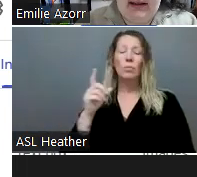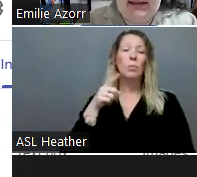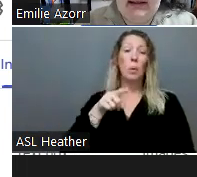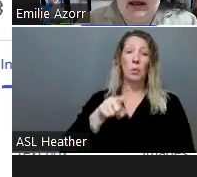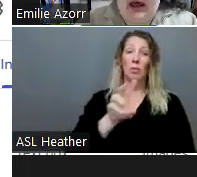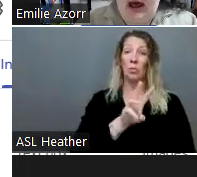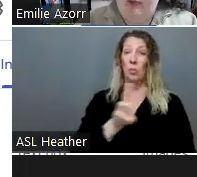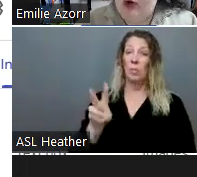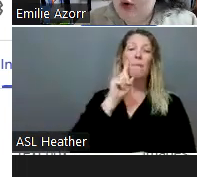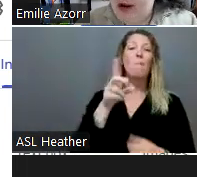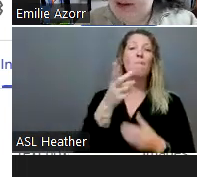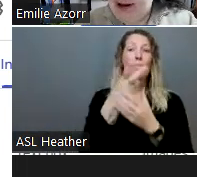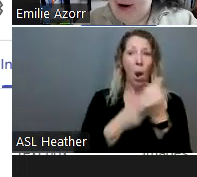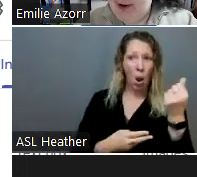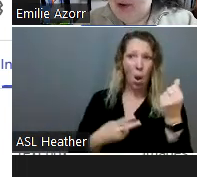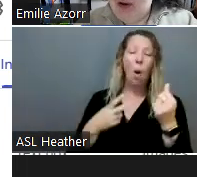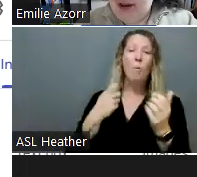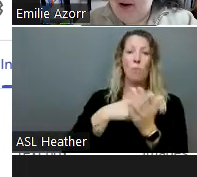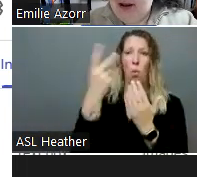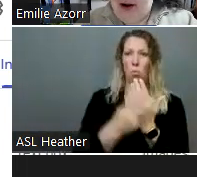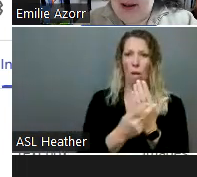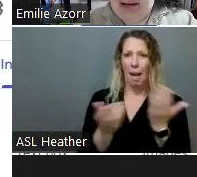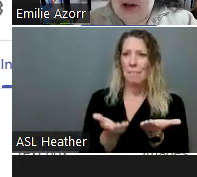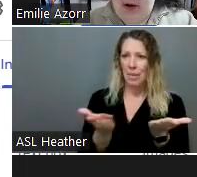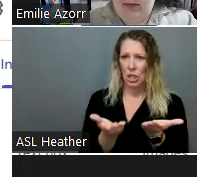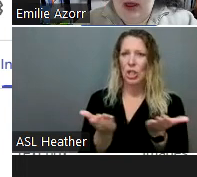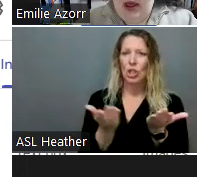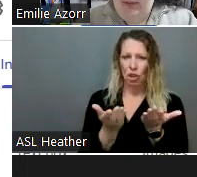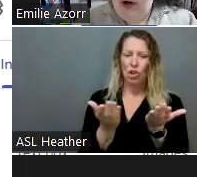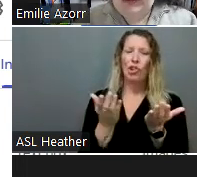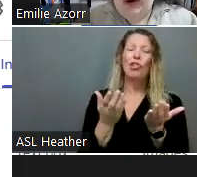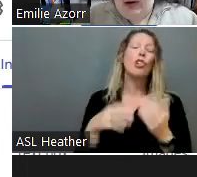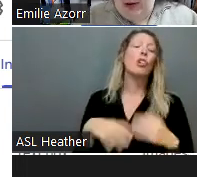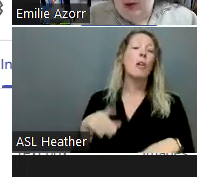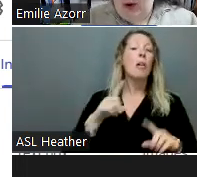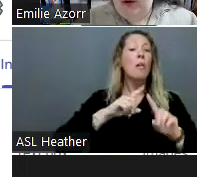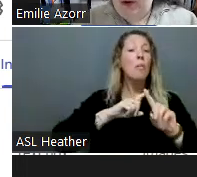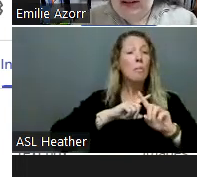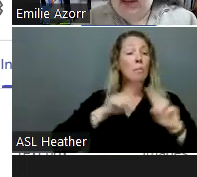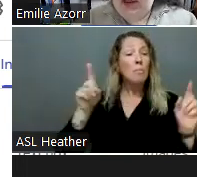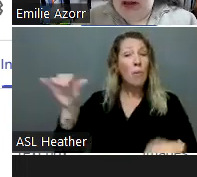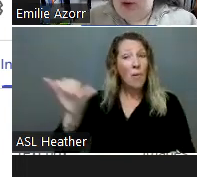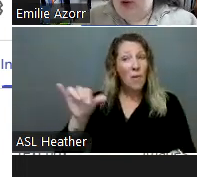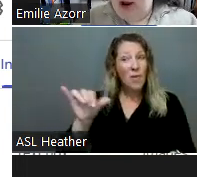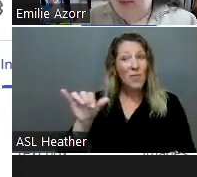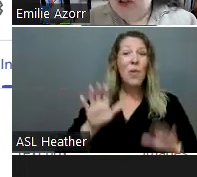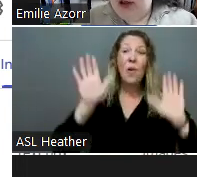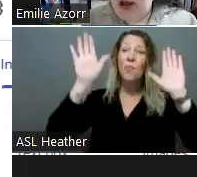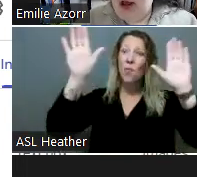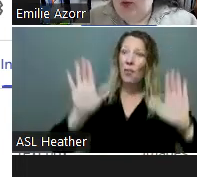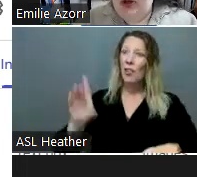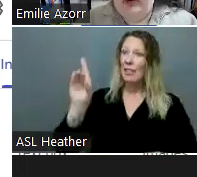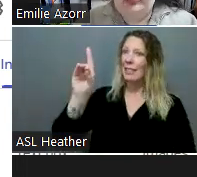sexual violence programs here in Multnomah County in our continuum, but also our really wonderful disability